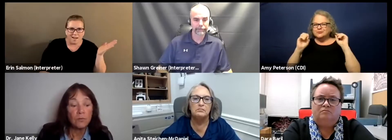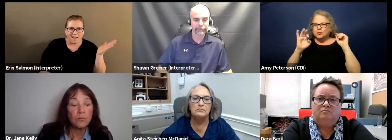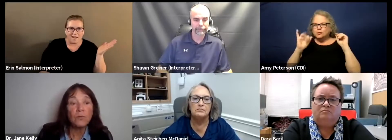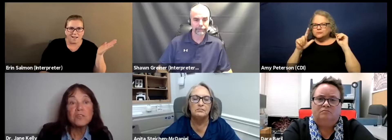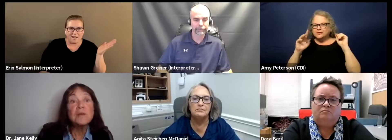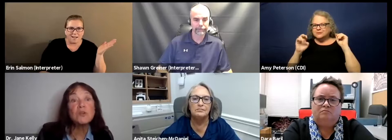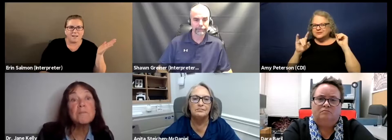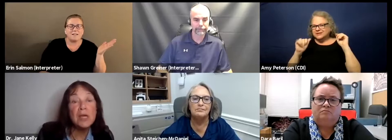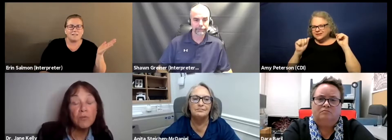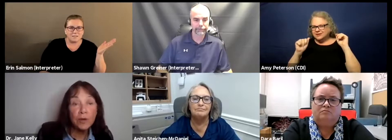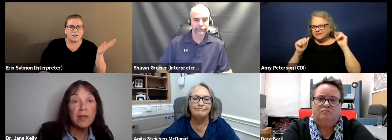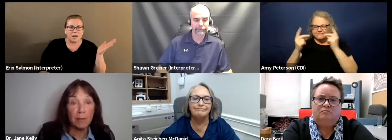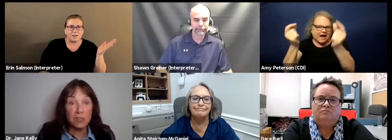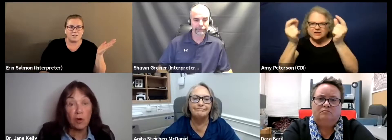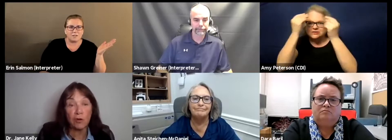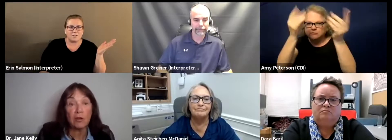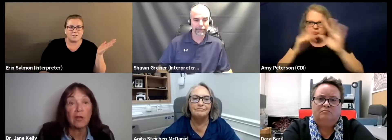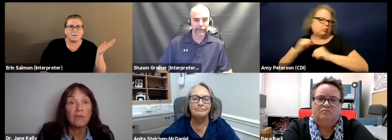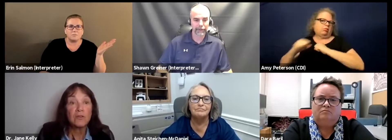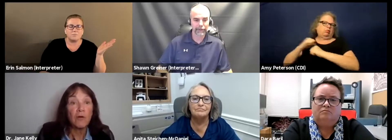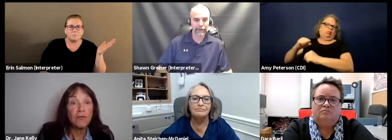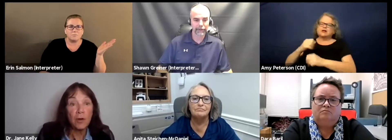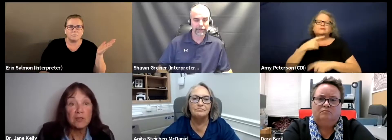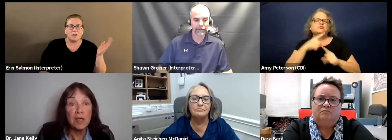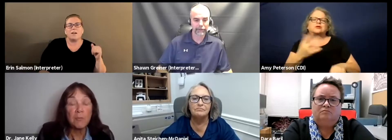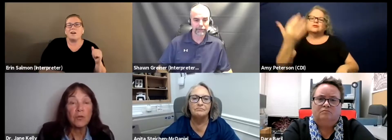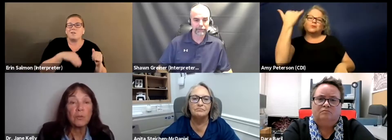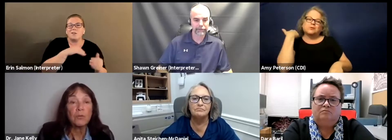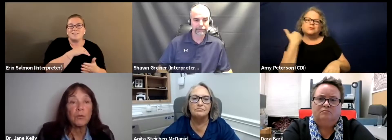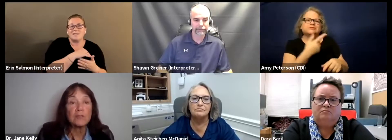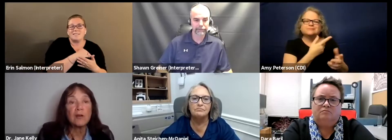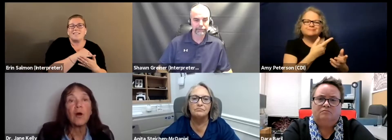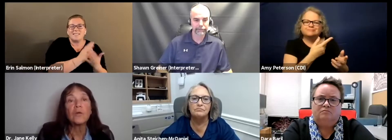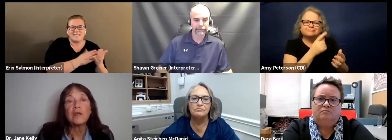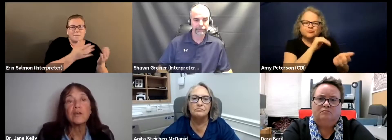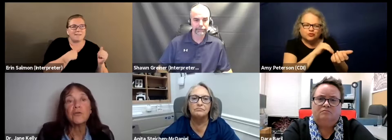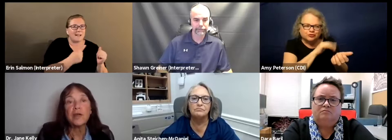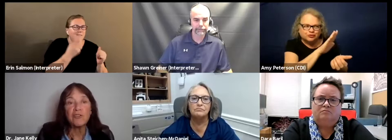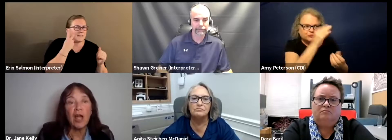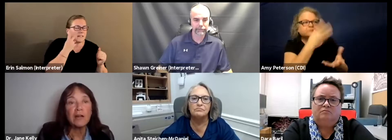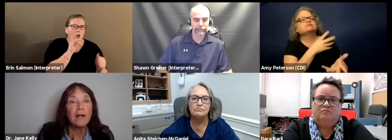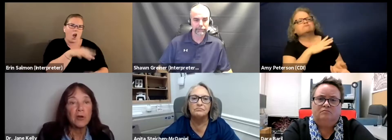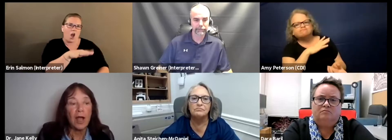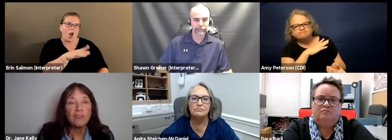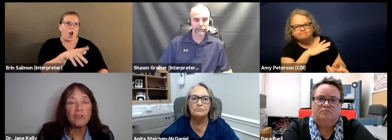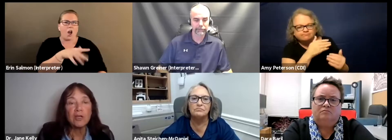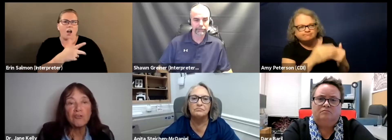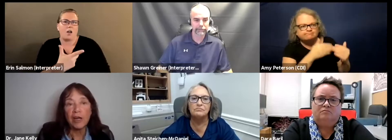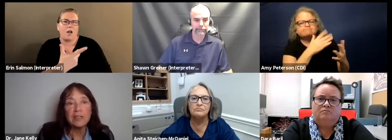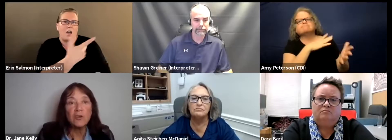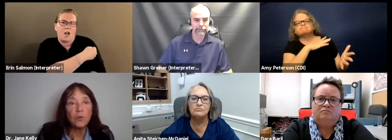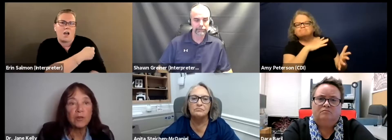know, seem to me really absurd. So for example, the people who've said, oh, when they give you that shot, they're